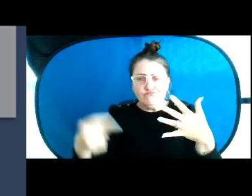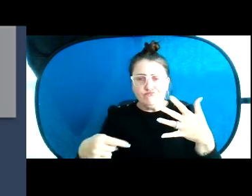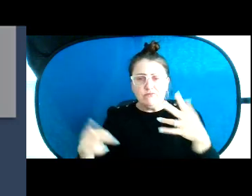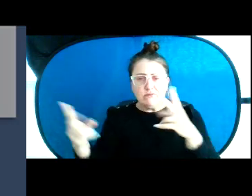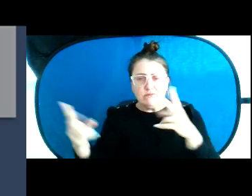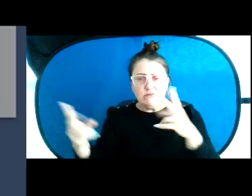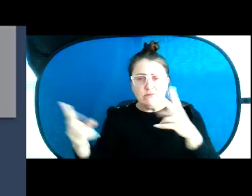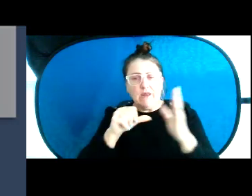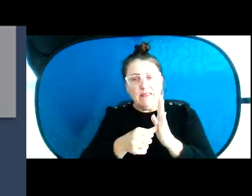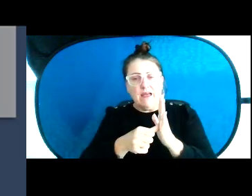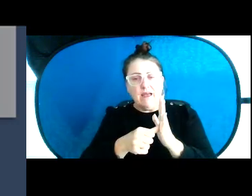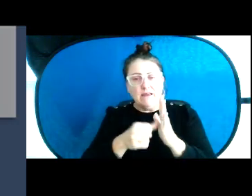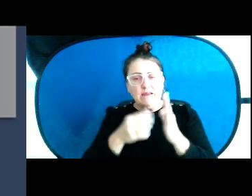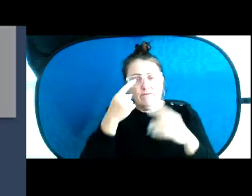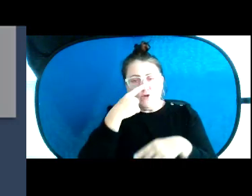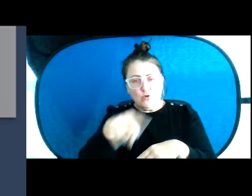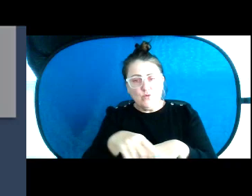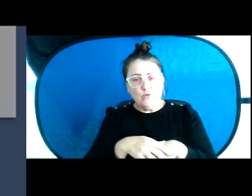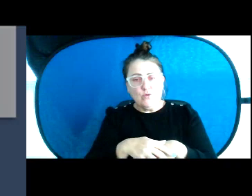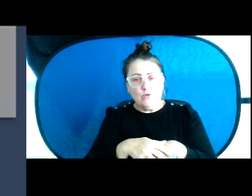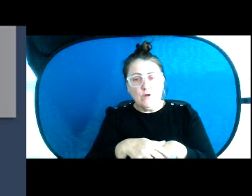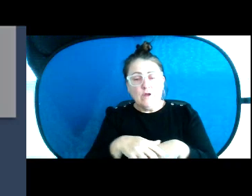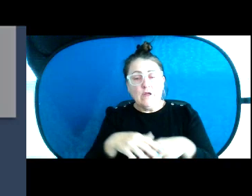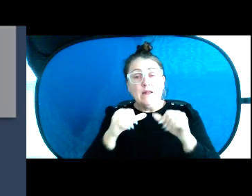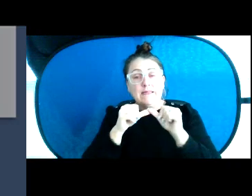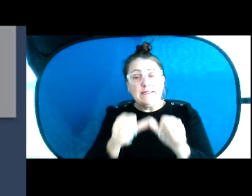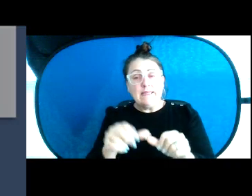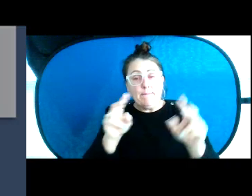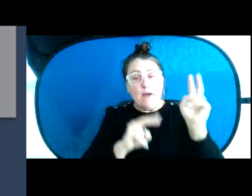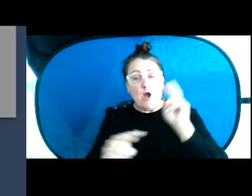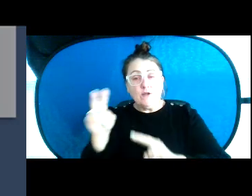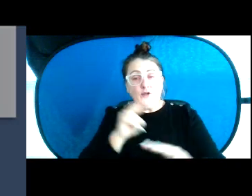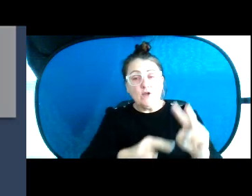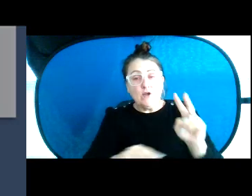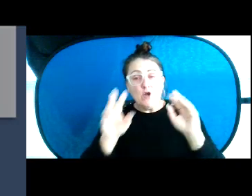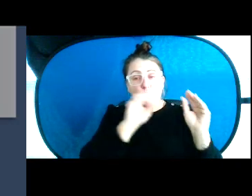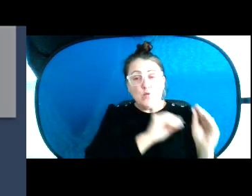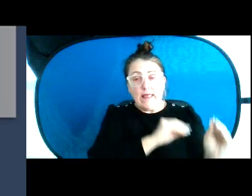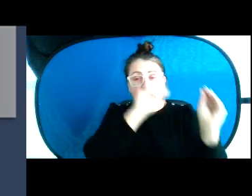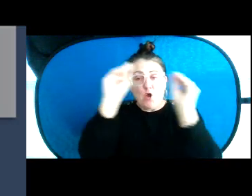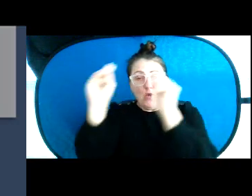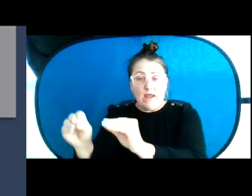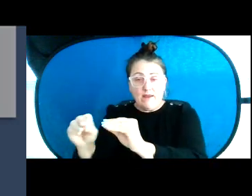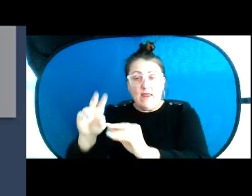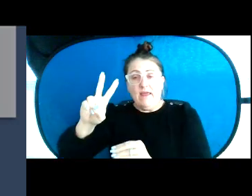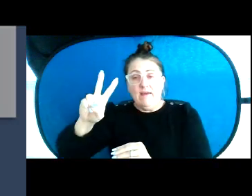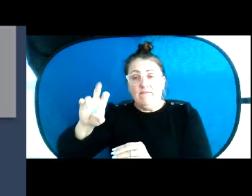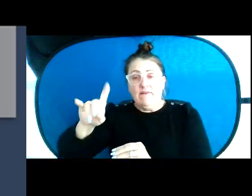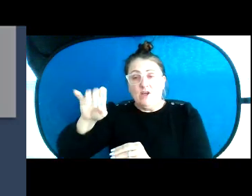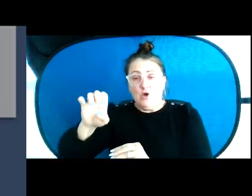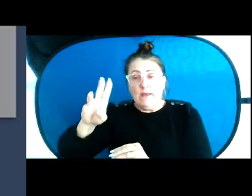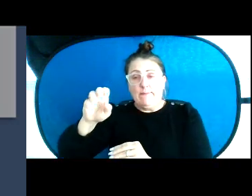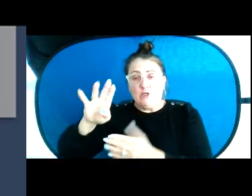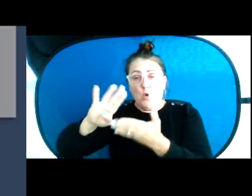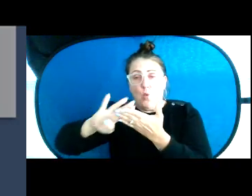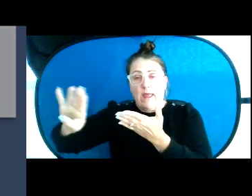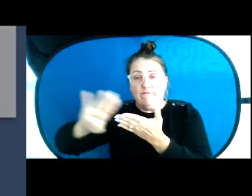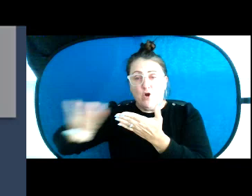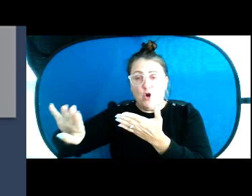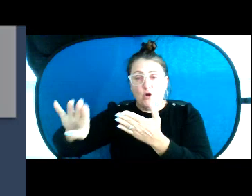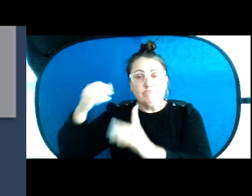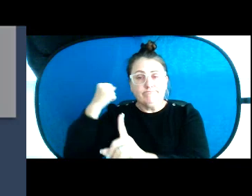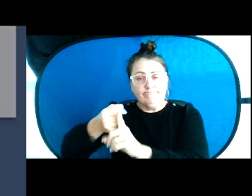you. The regions continue to monitor the revocation of California's vehicle emissions waiver, which may significantly impact the